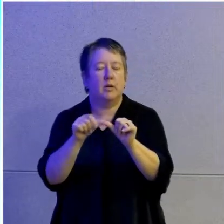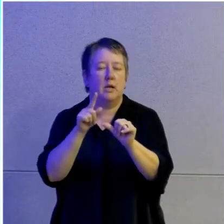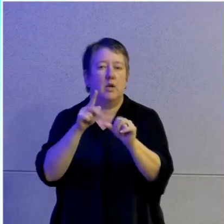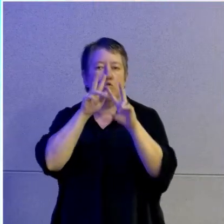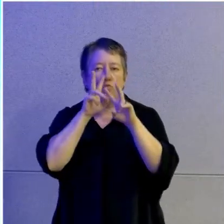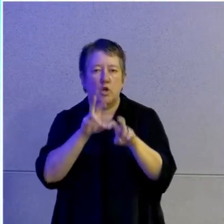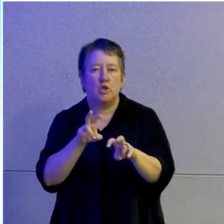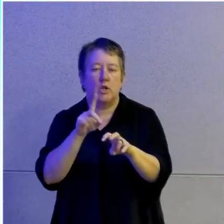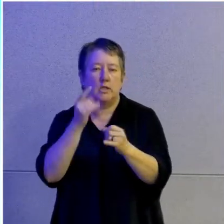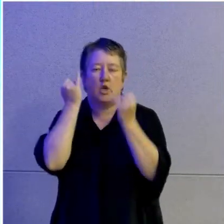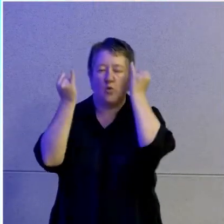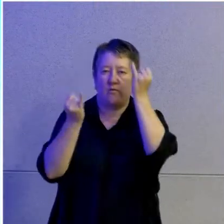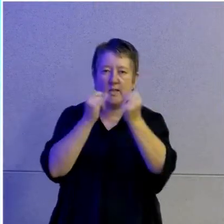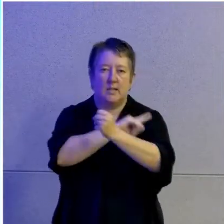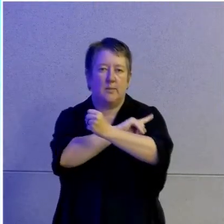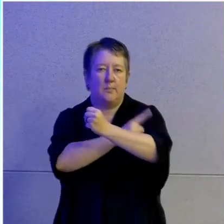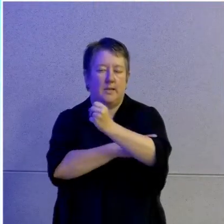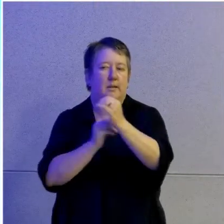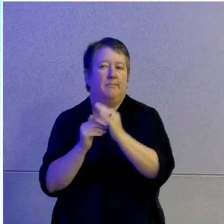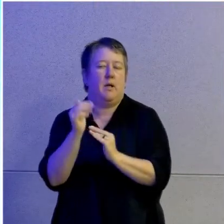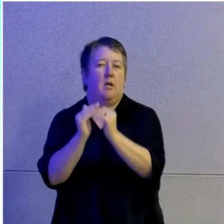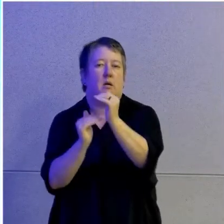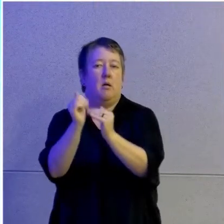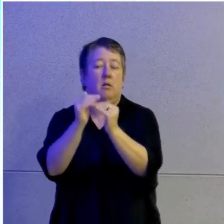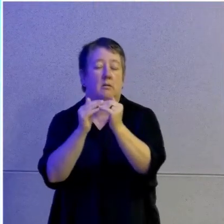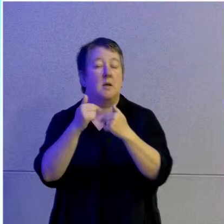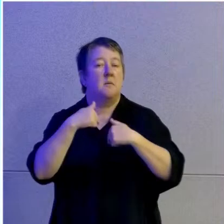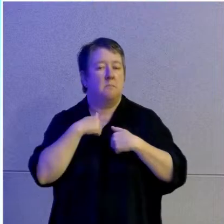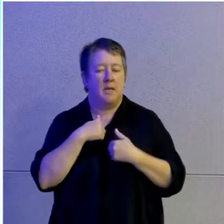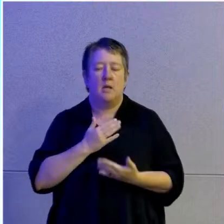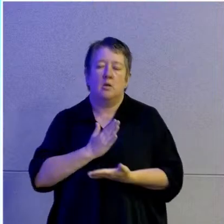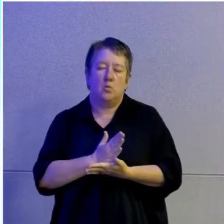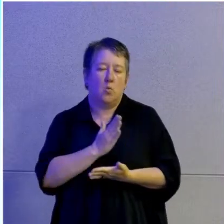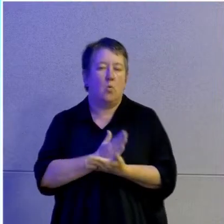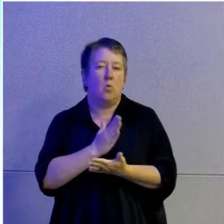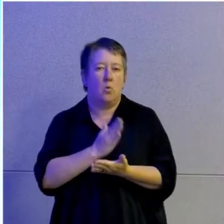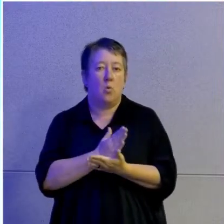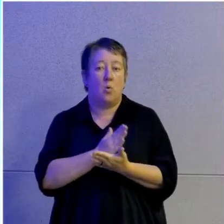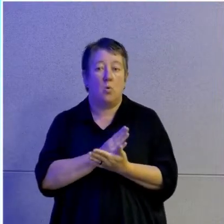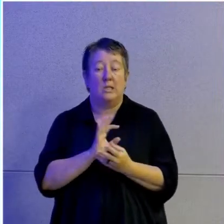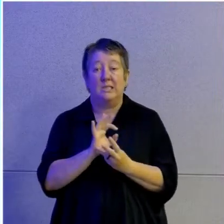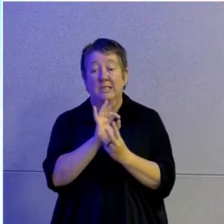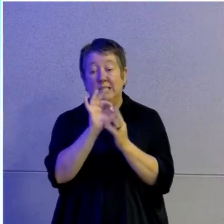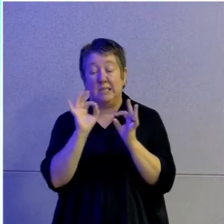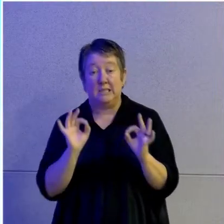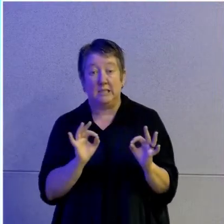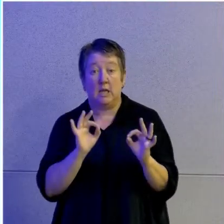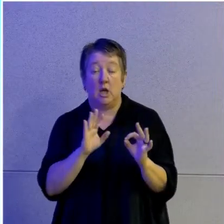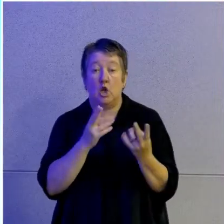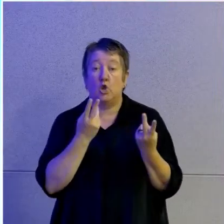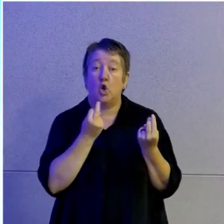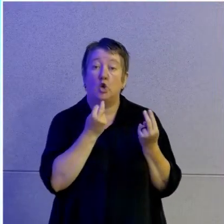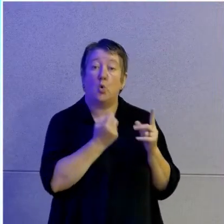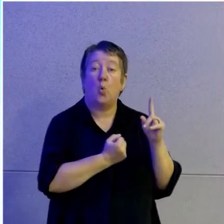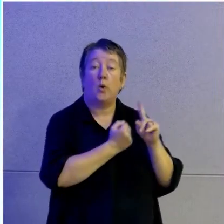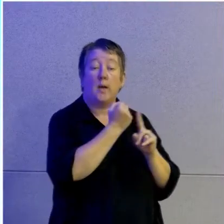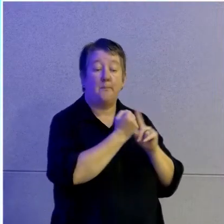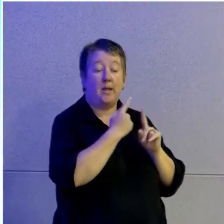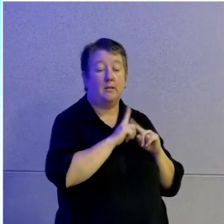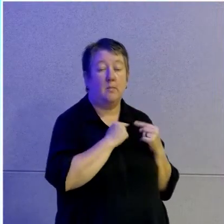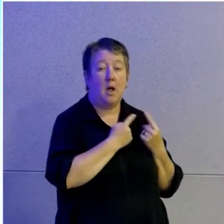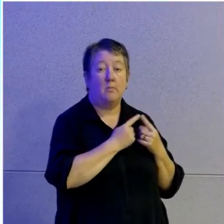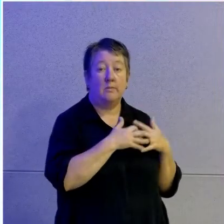capacity. I have no doubt that these efforts will inspire the new campaign we have initiated as the